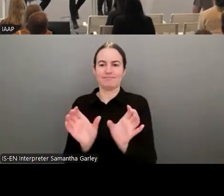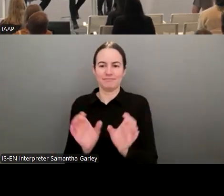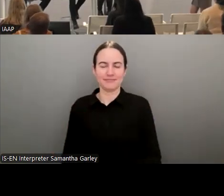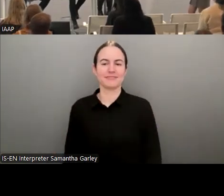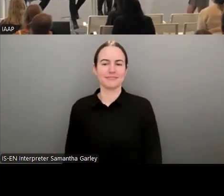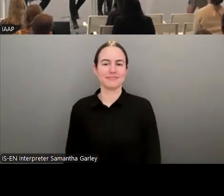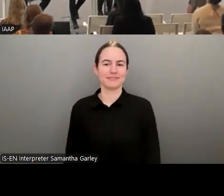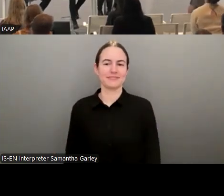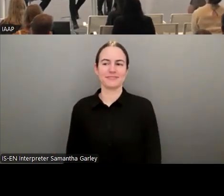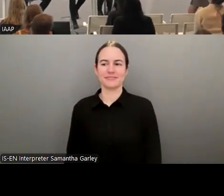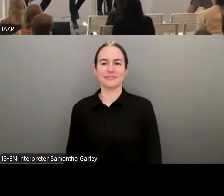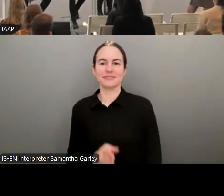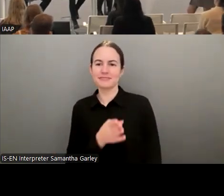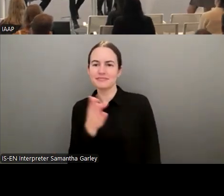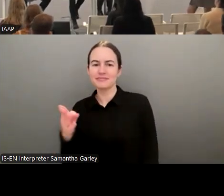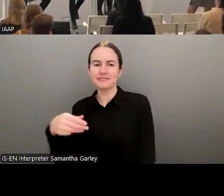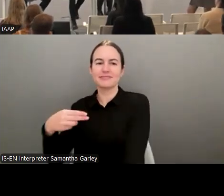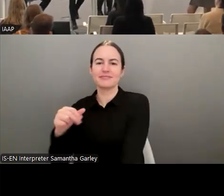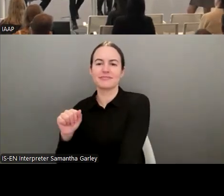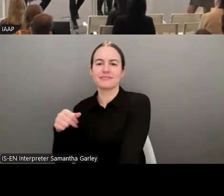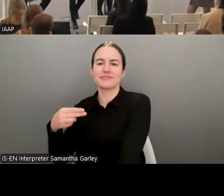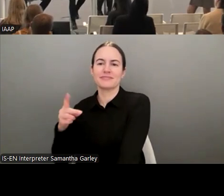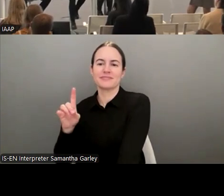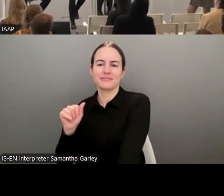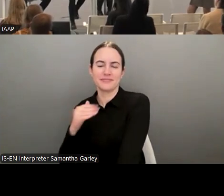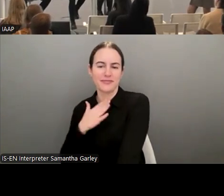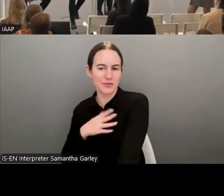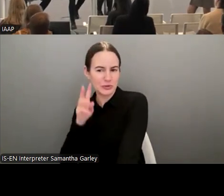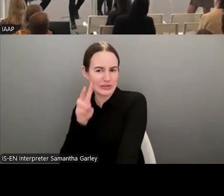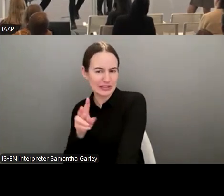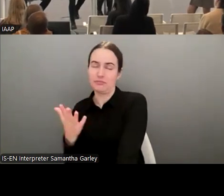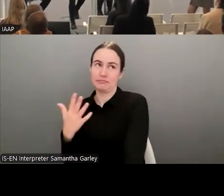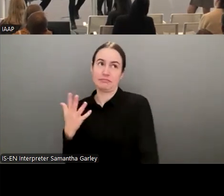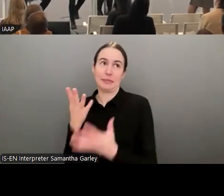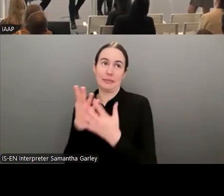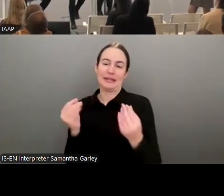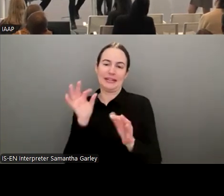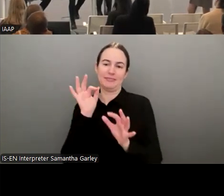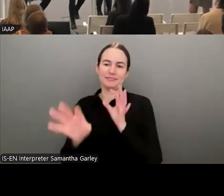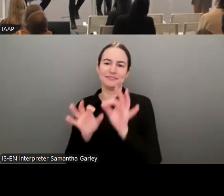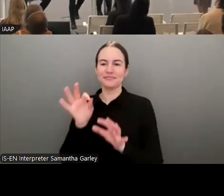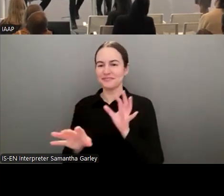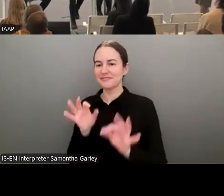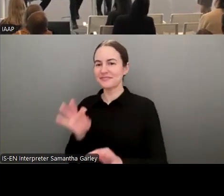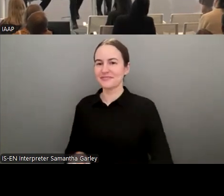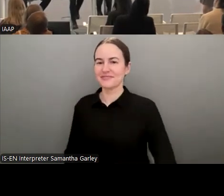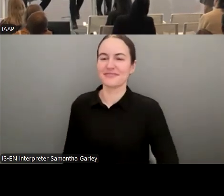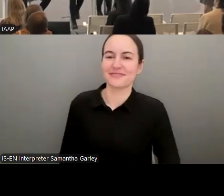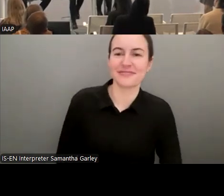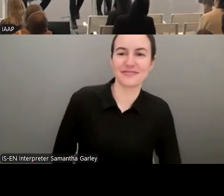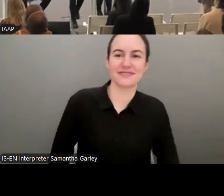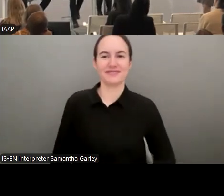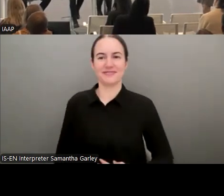like to see us focus on in the future? Yeah, I have maybe many suggestions for improvements, so maybe I should join the committee.